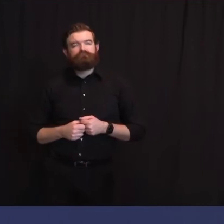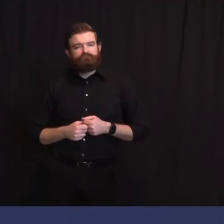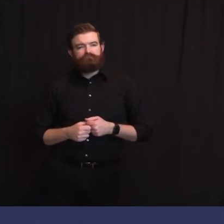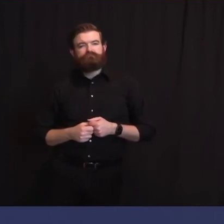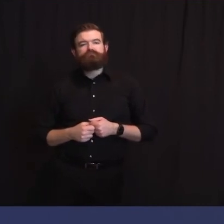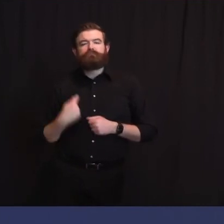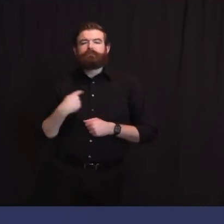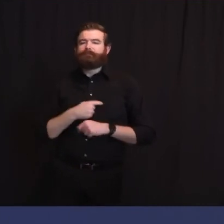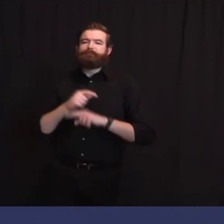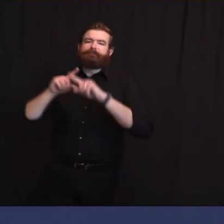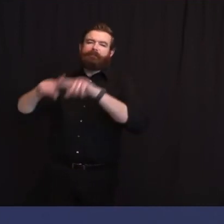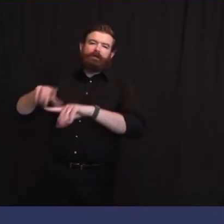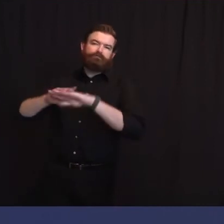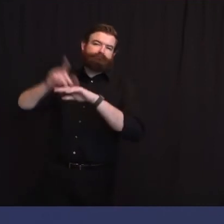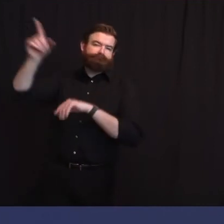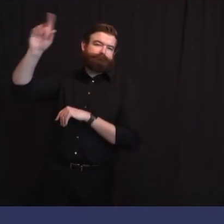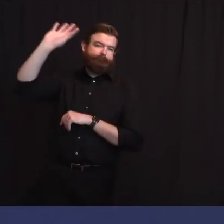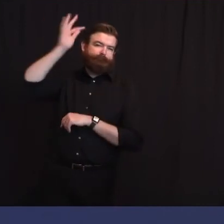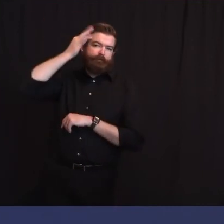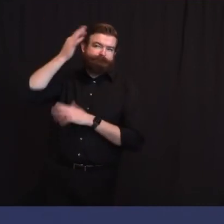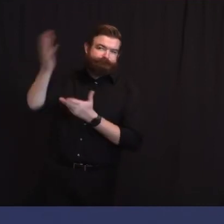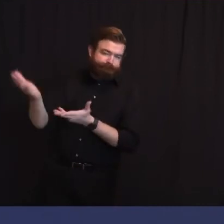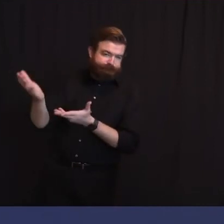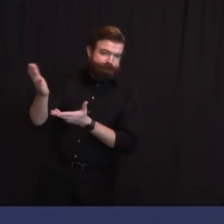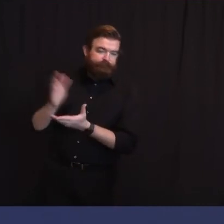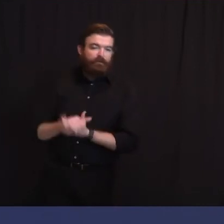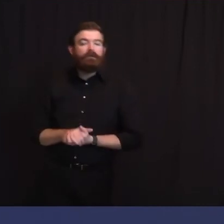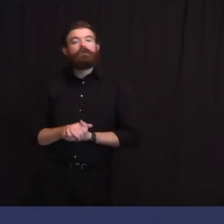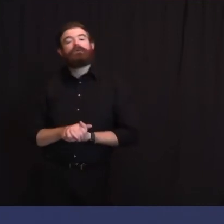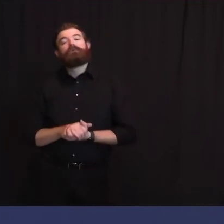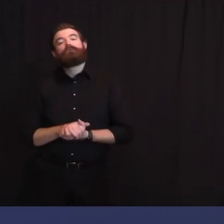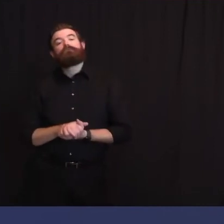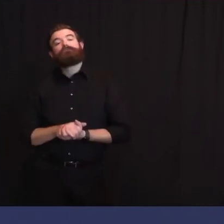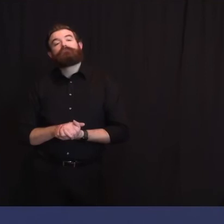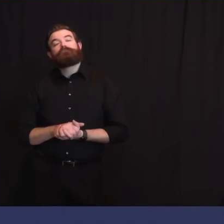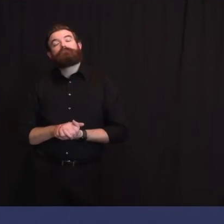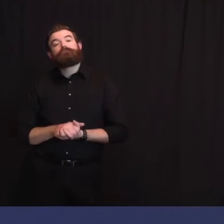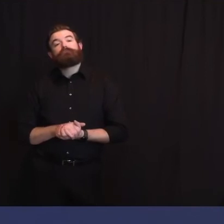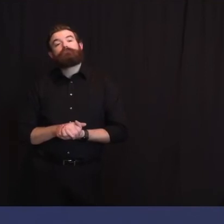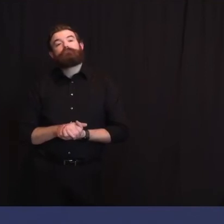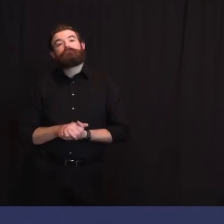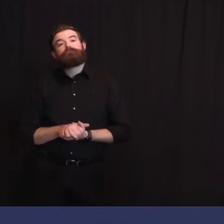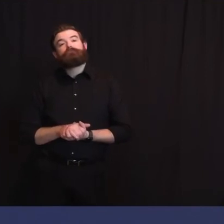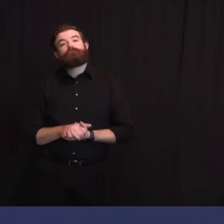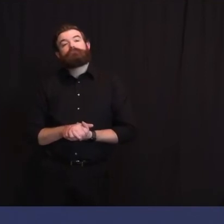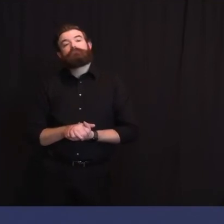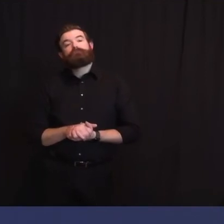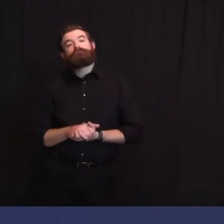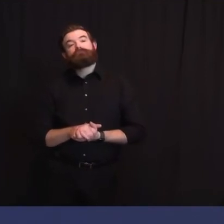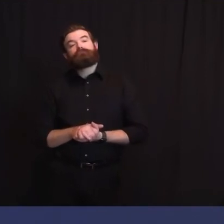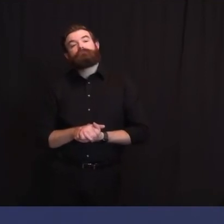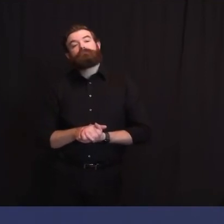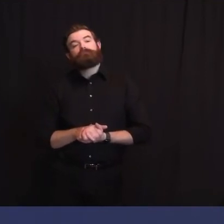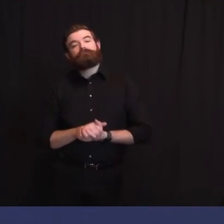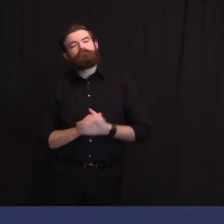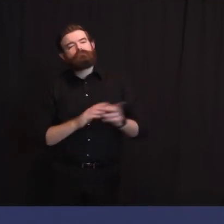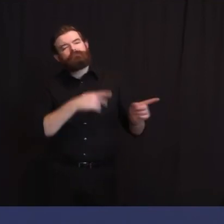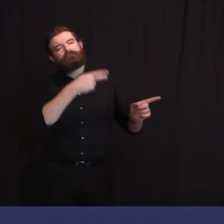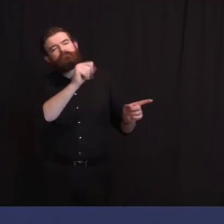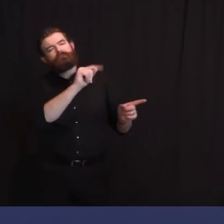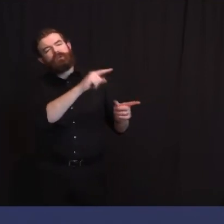back loaded in terms of in that time period. And we have to remember, and Pat, maybe this gets back to the FEMA question on distribution